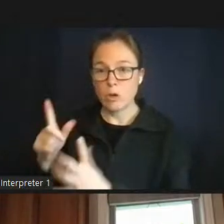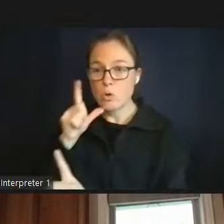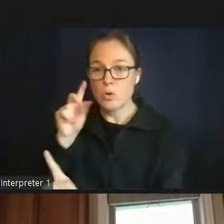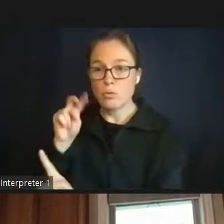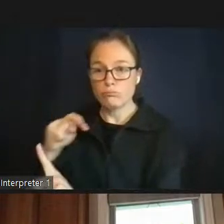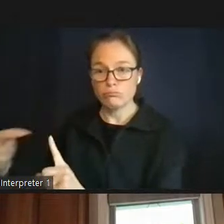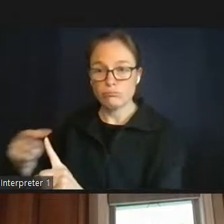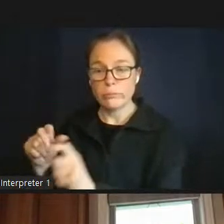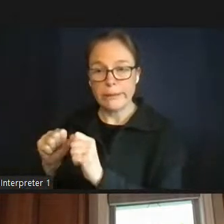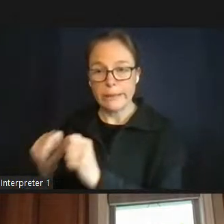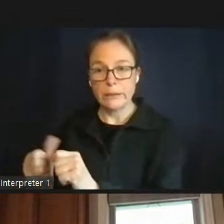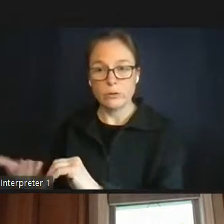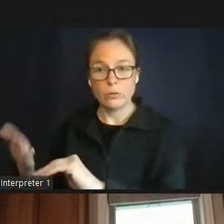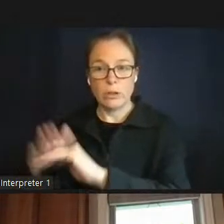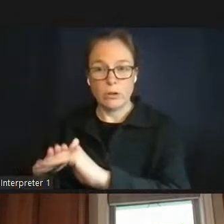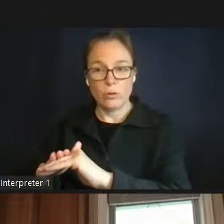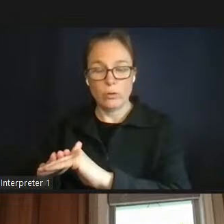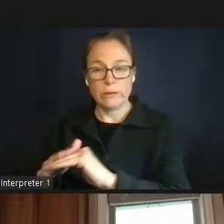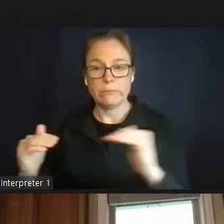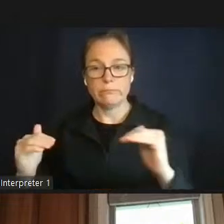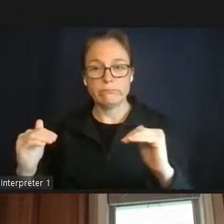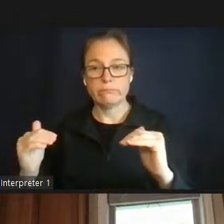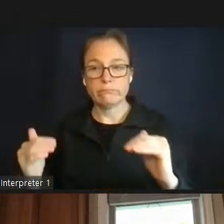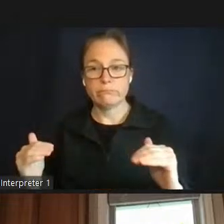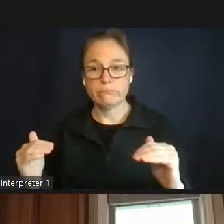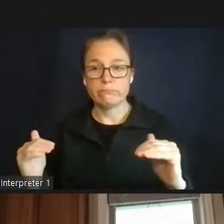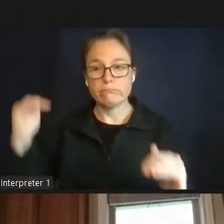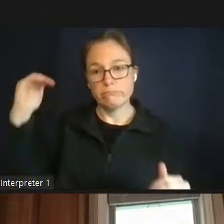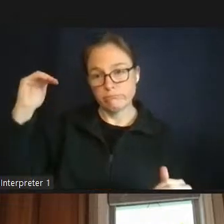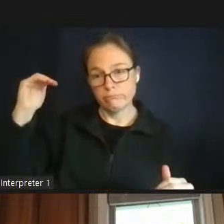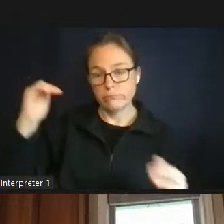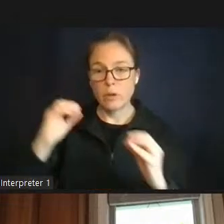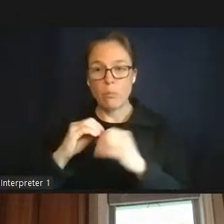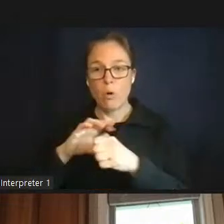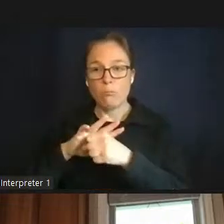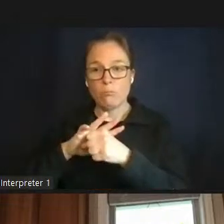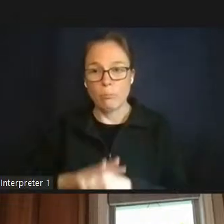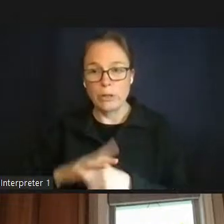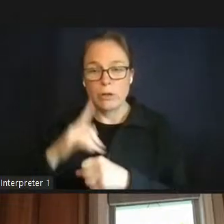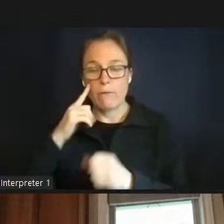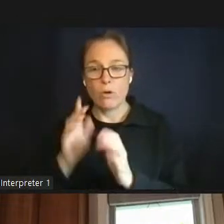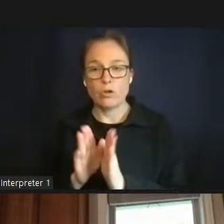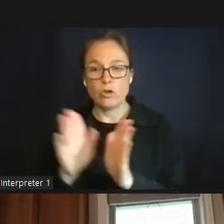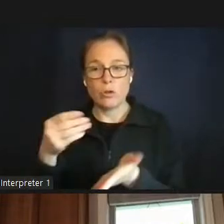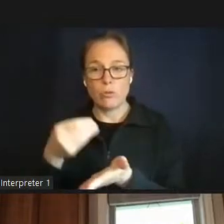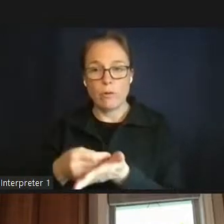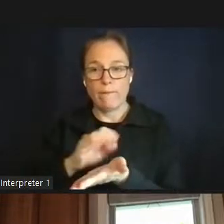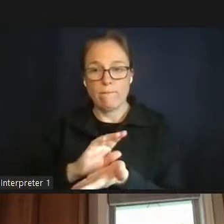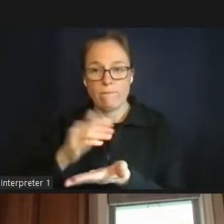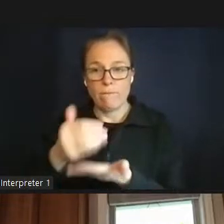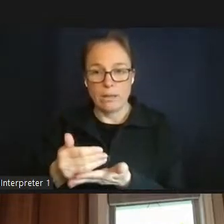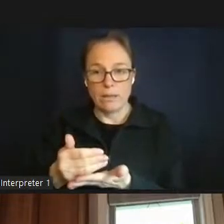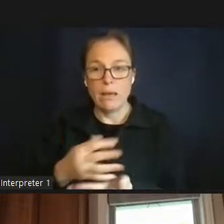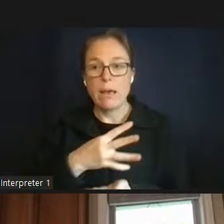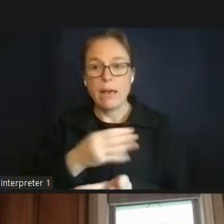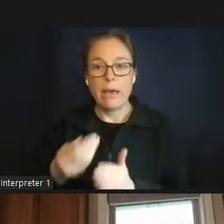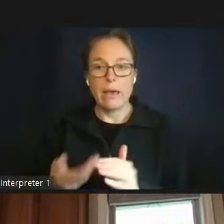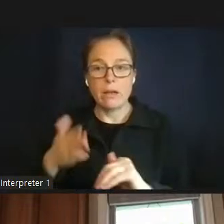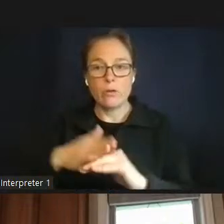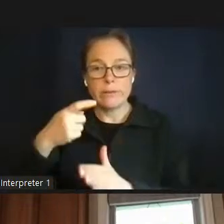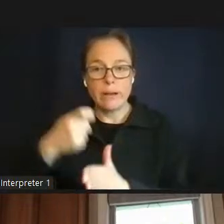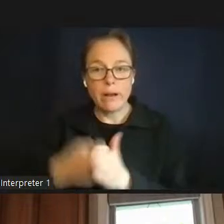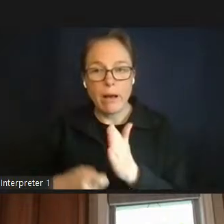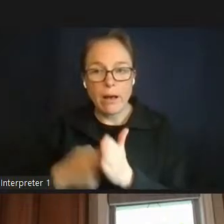continues to increase. This puts more pressure on the general fund. This, combined with the increased costs of inflation